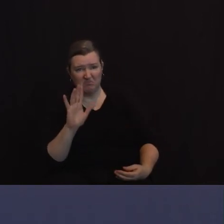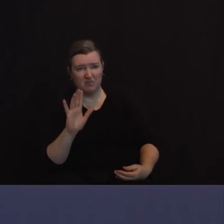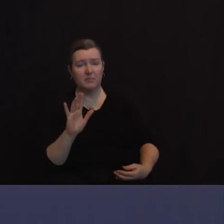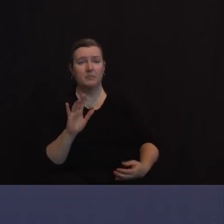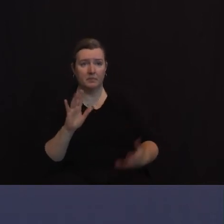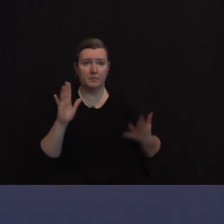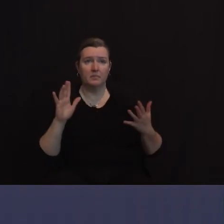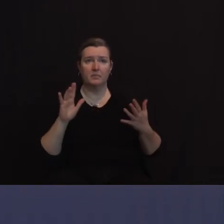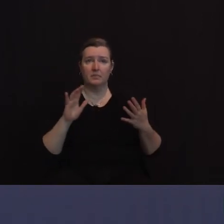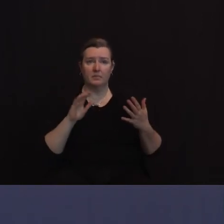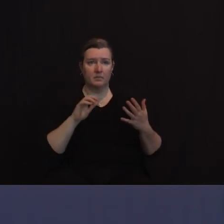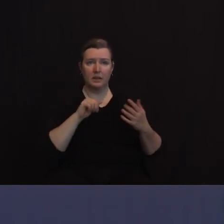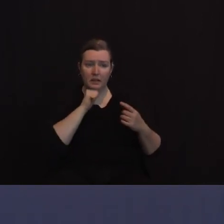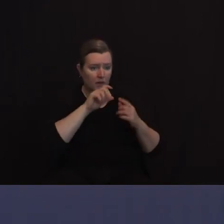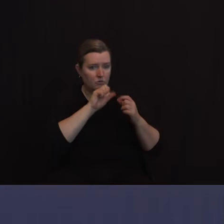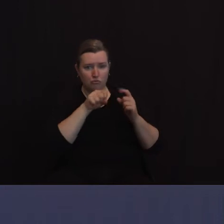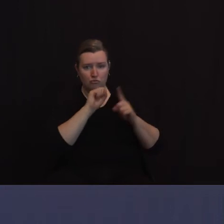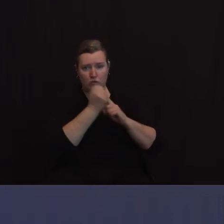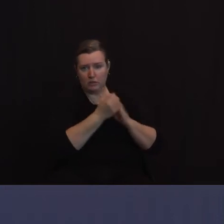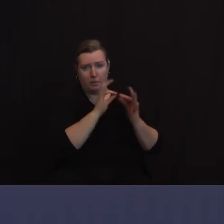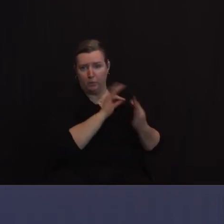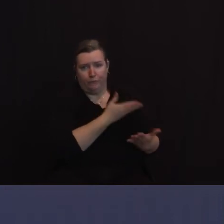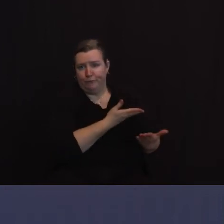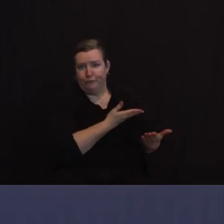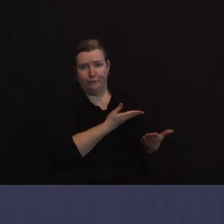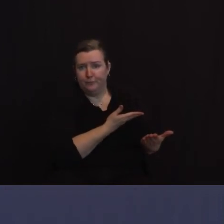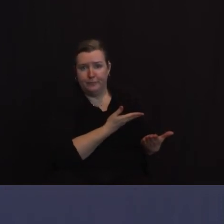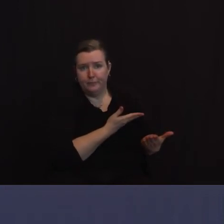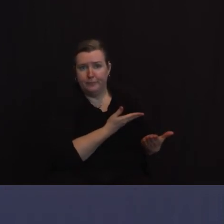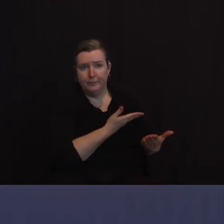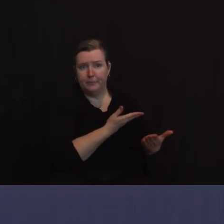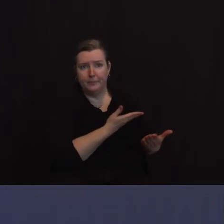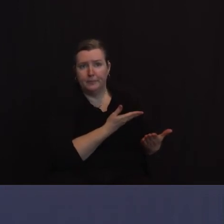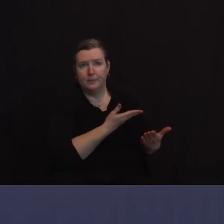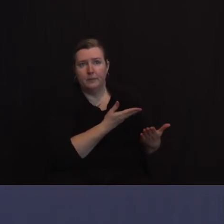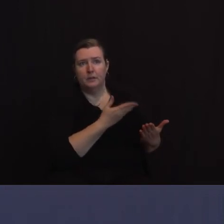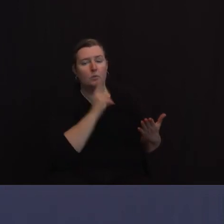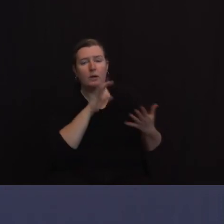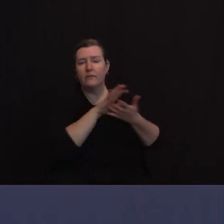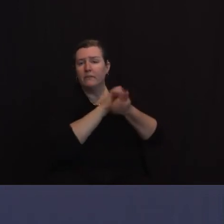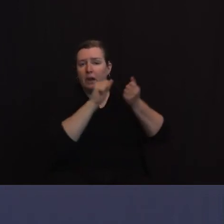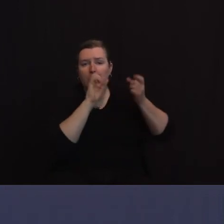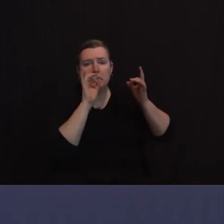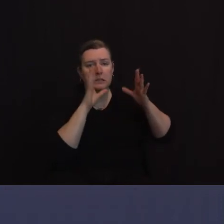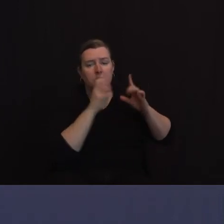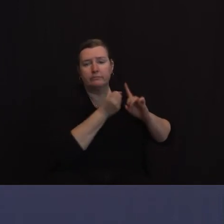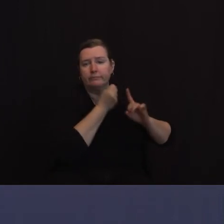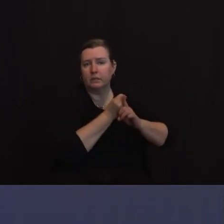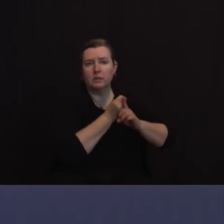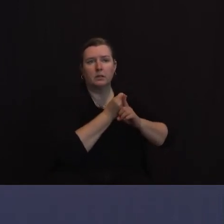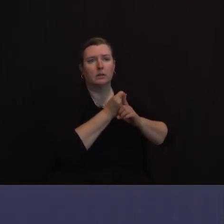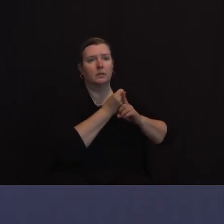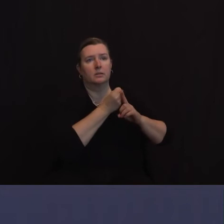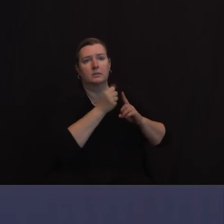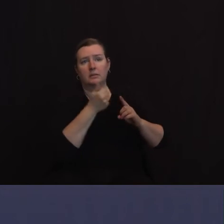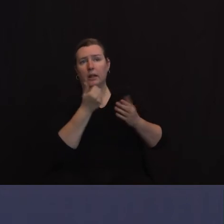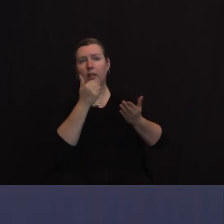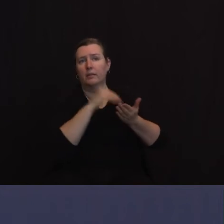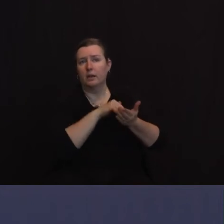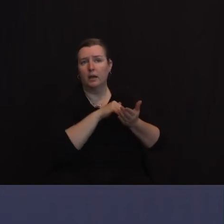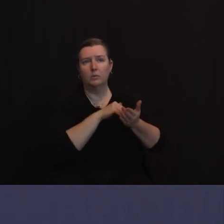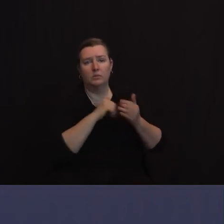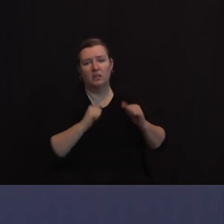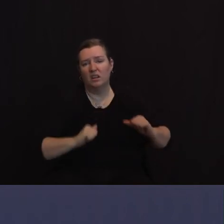thousands, if not tens and hundreds of thousands of lives in our state over decades. It's time we turn the page. We have turned the